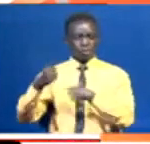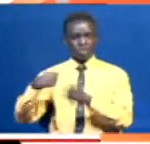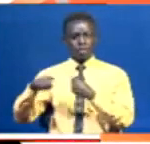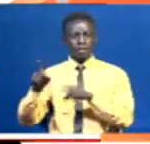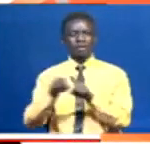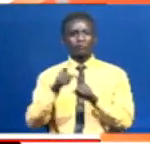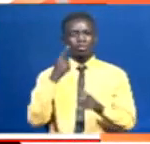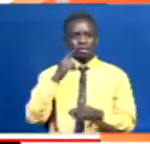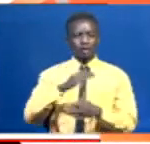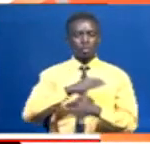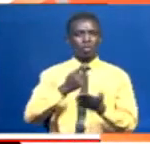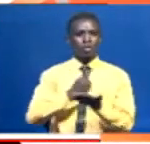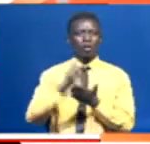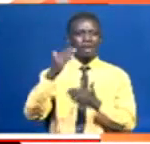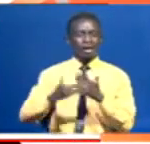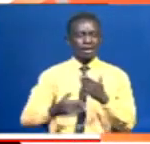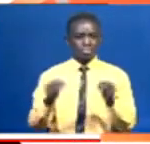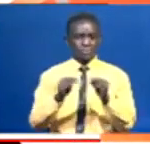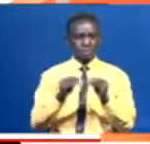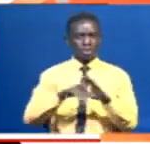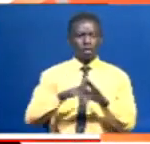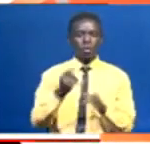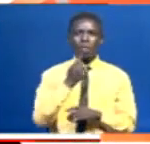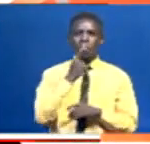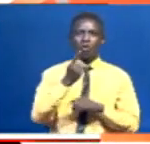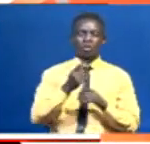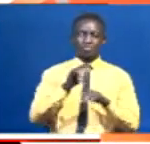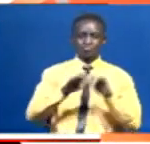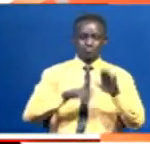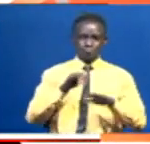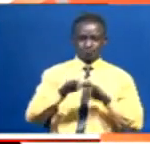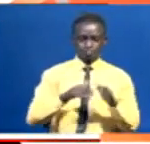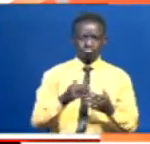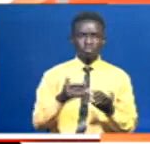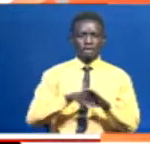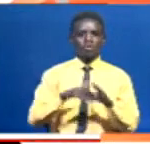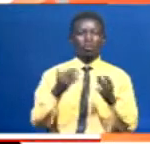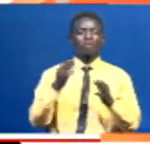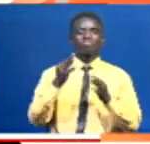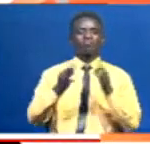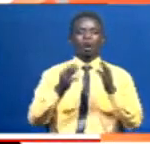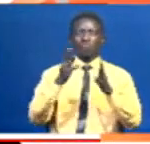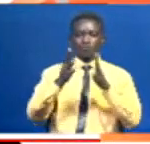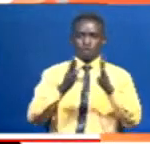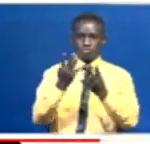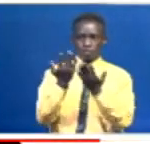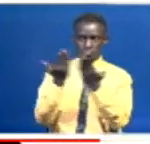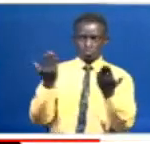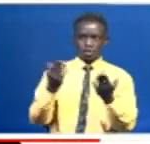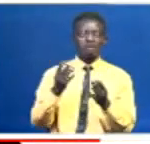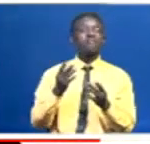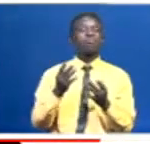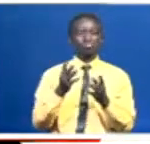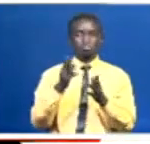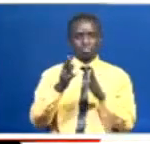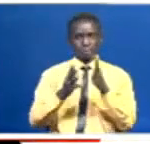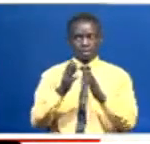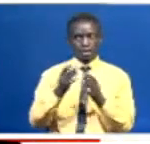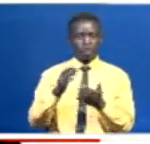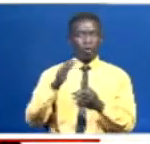at the Moi International Sports Center in Kasarani. The three-day event will come to an end on Saturday.